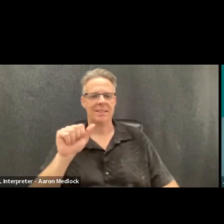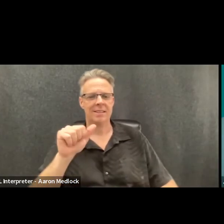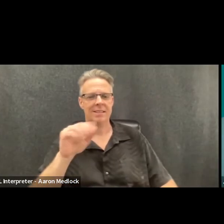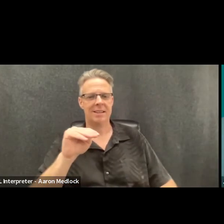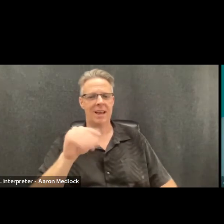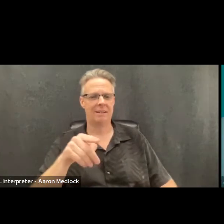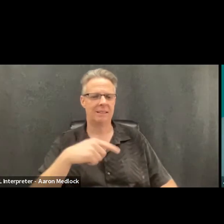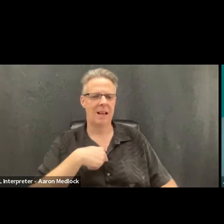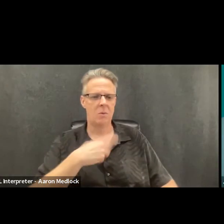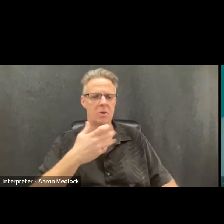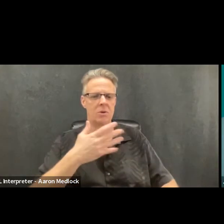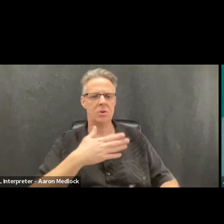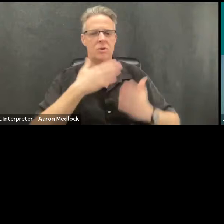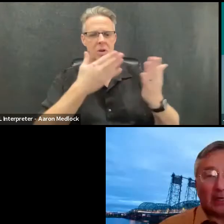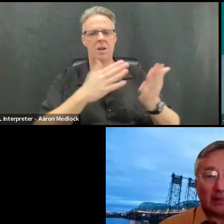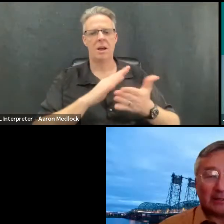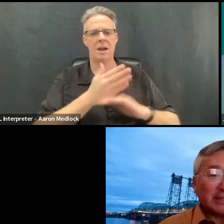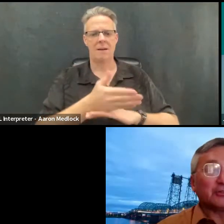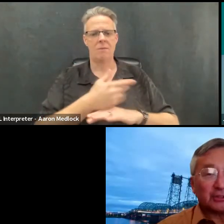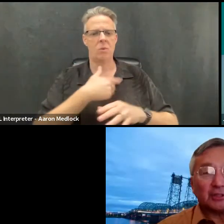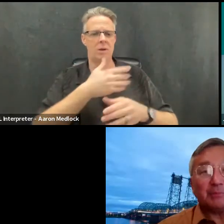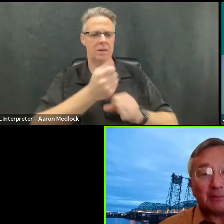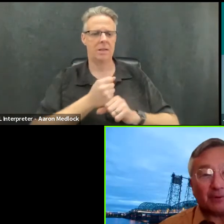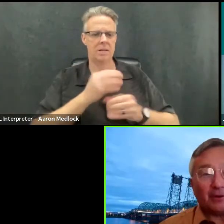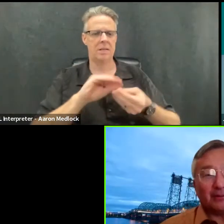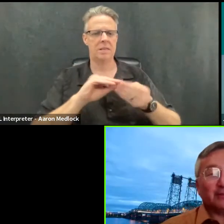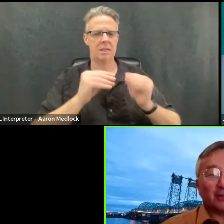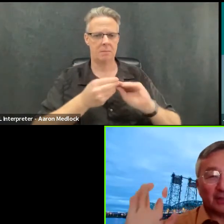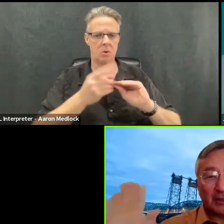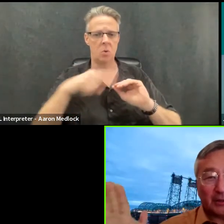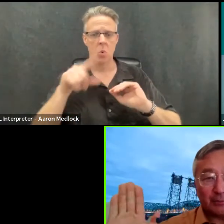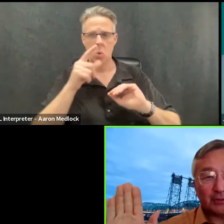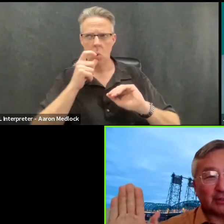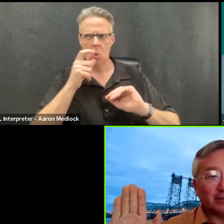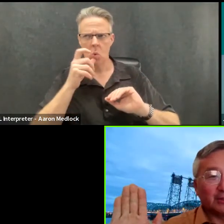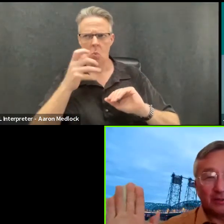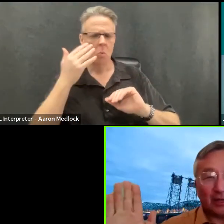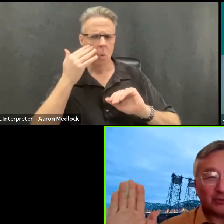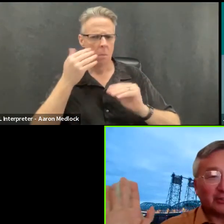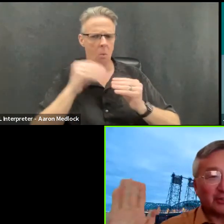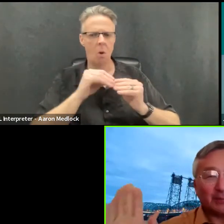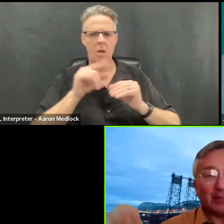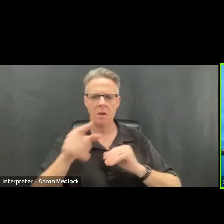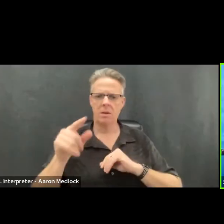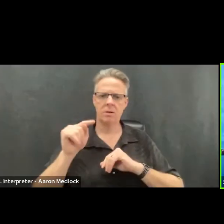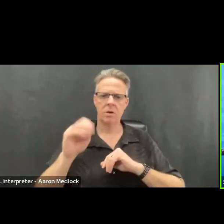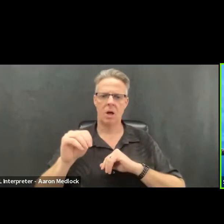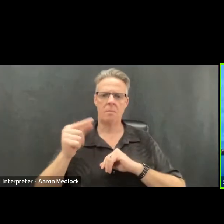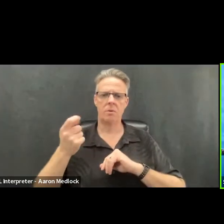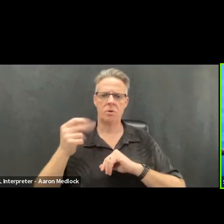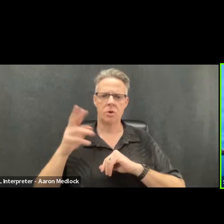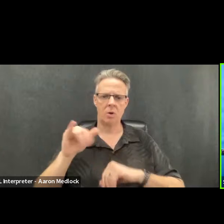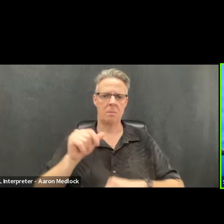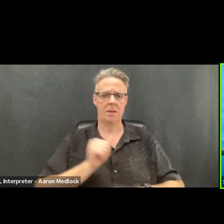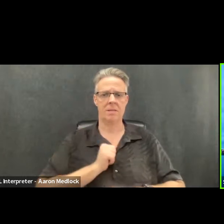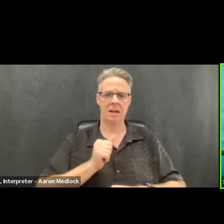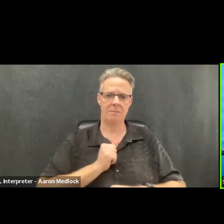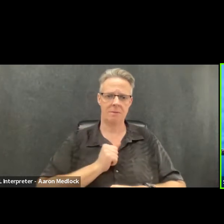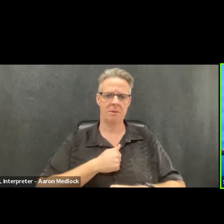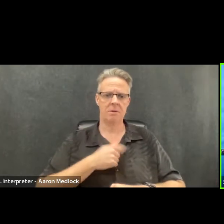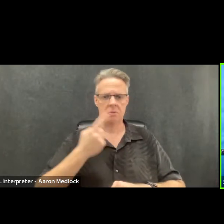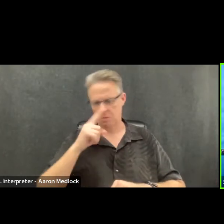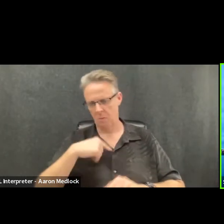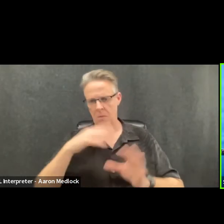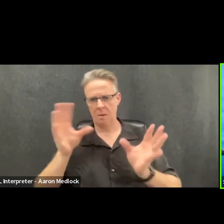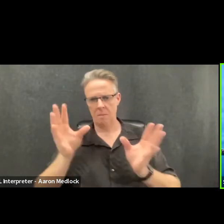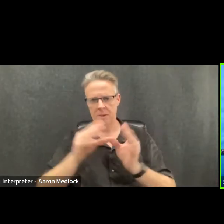that after we get the numbers, that the interested people, certainly Mr. Tom Gentry and myself, meet with you to